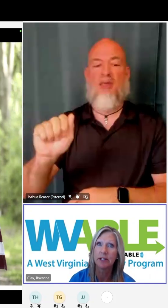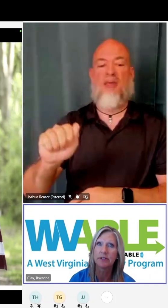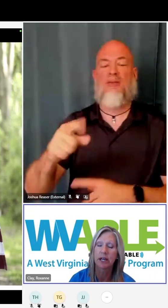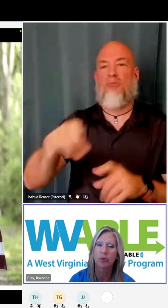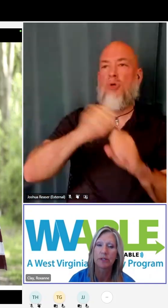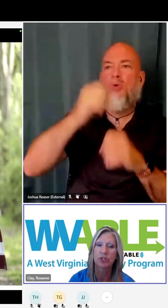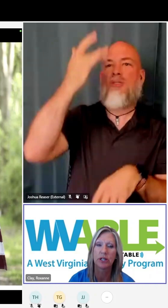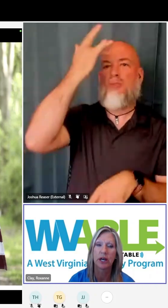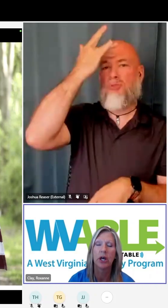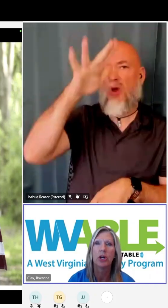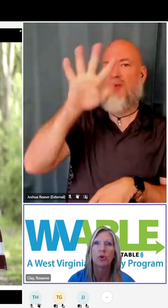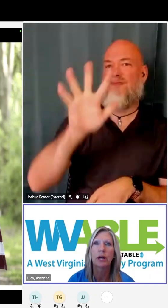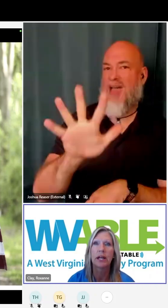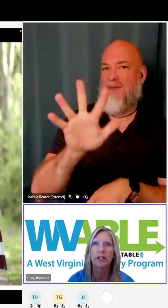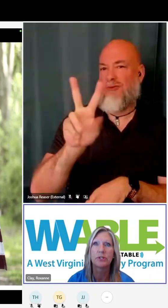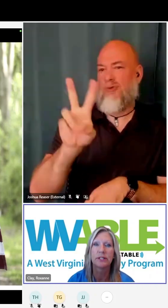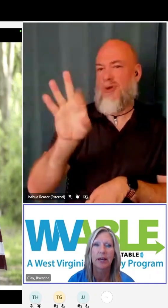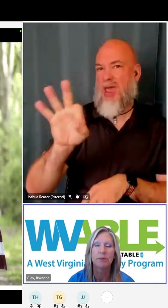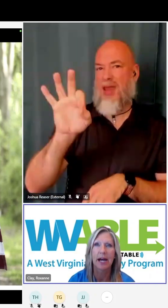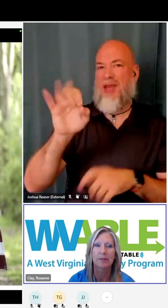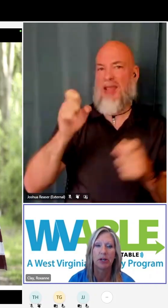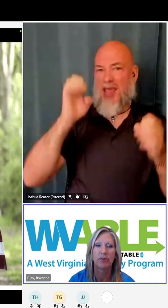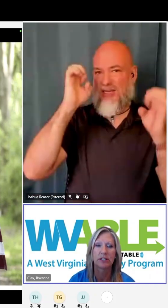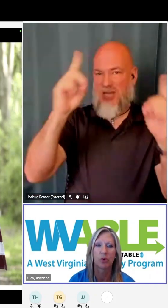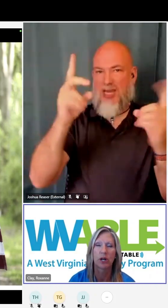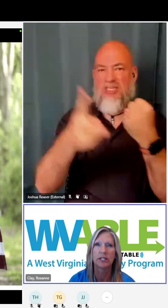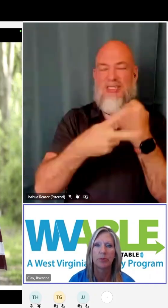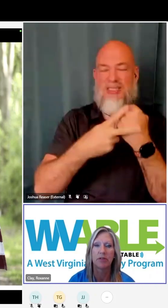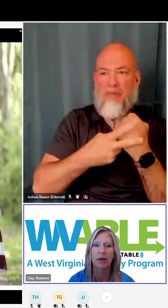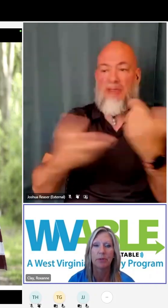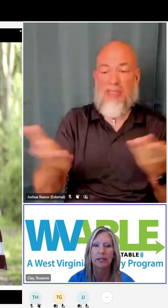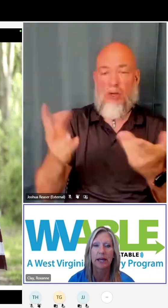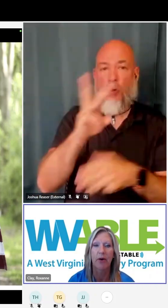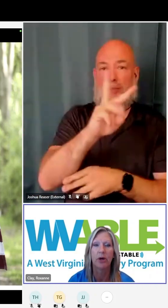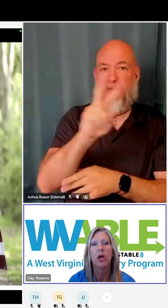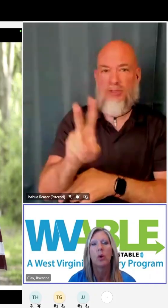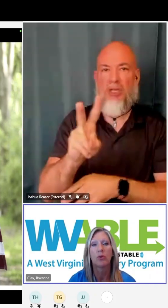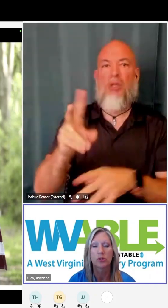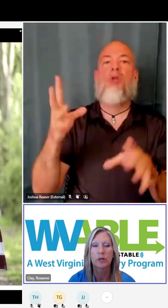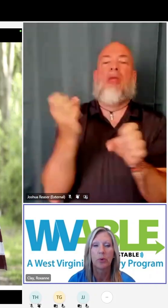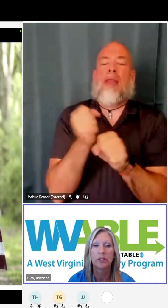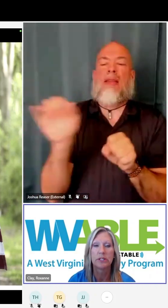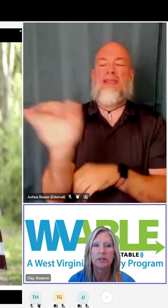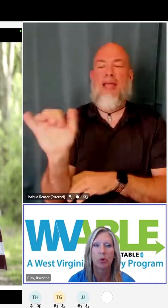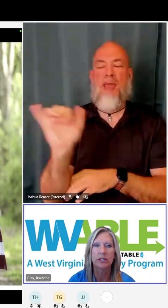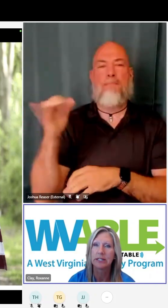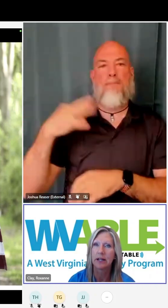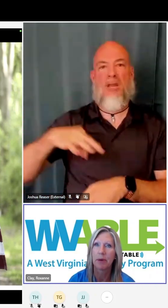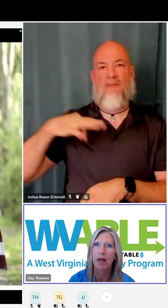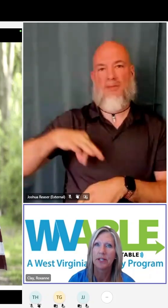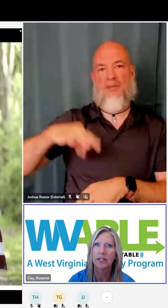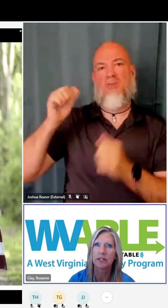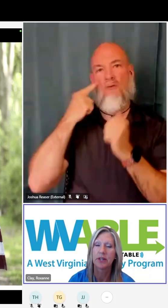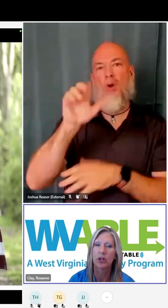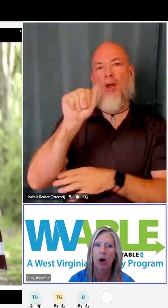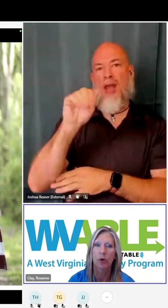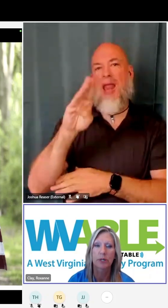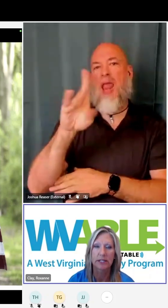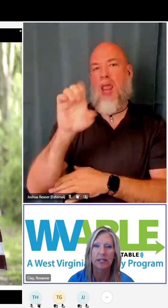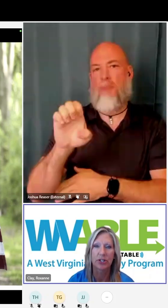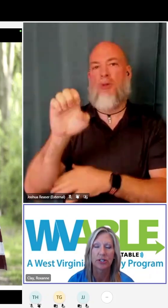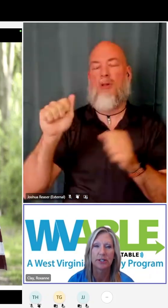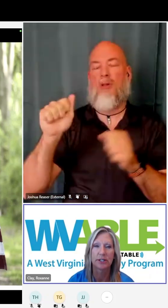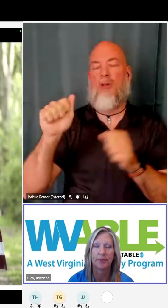education savings here in West Virginia, you're getting those same tax benefits for a WVABLE account. Of course, we go into more detail about this in the